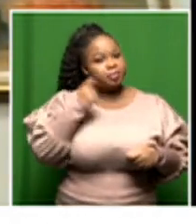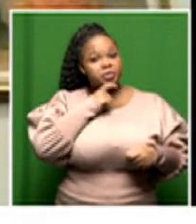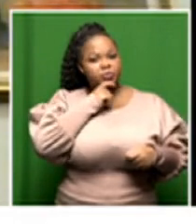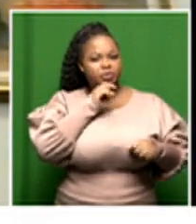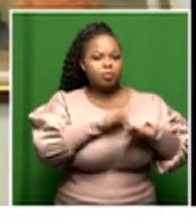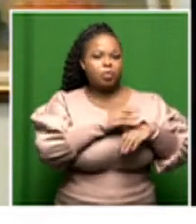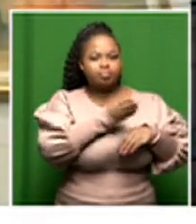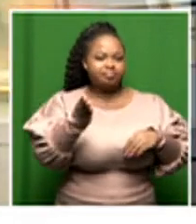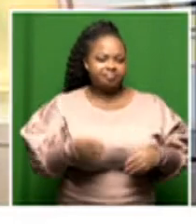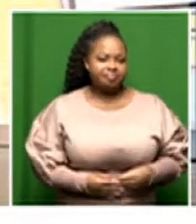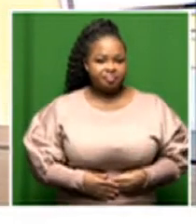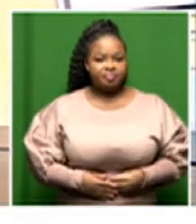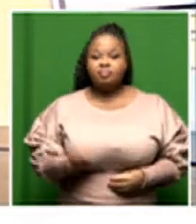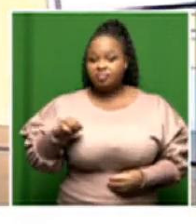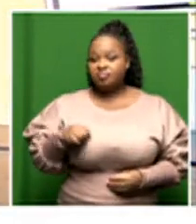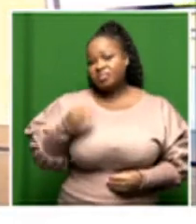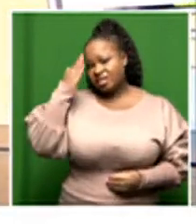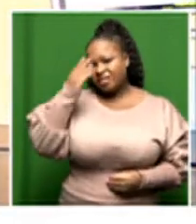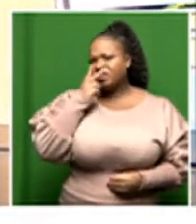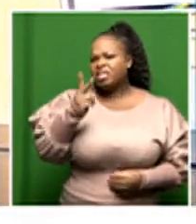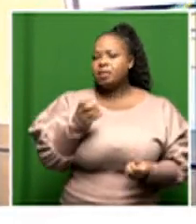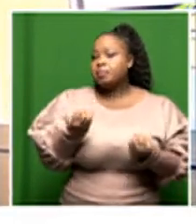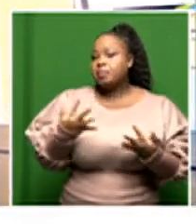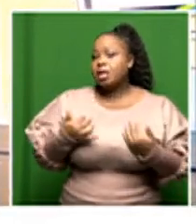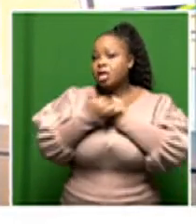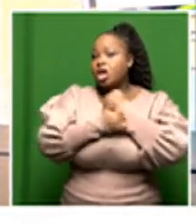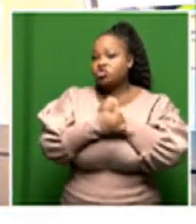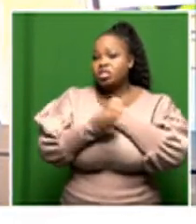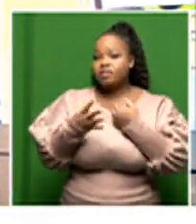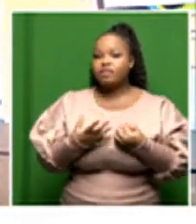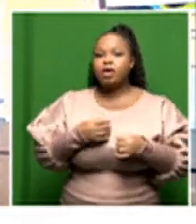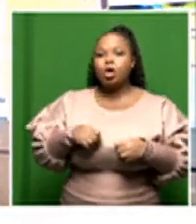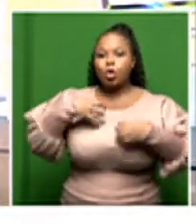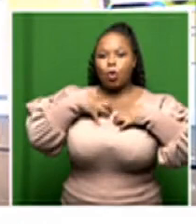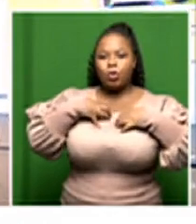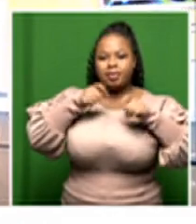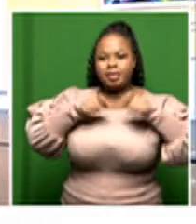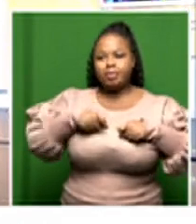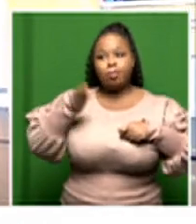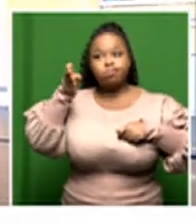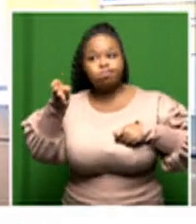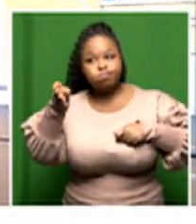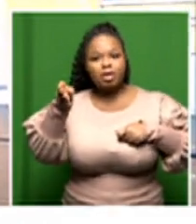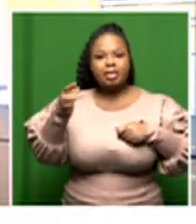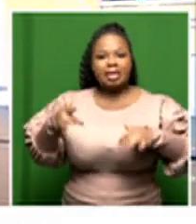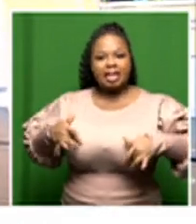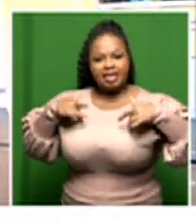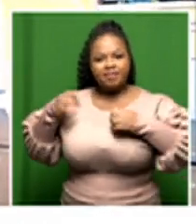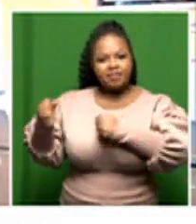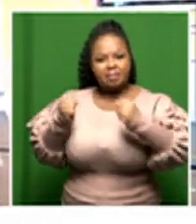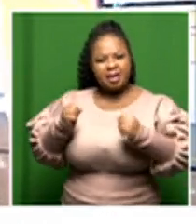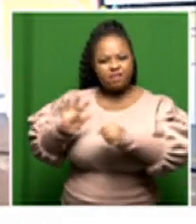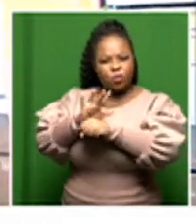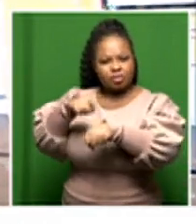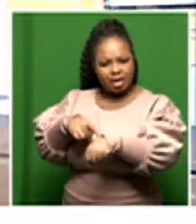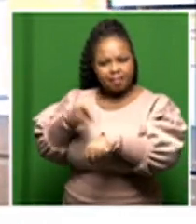that. Yeah, I have seen that being common practice with many countries that do that, so that they can assist if there is a main mission in